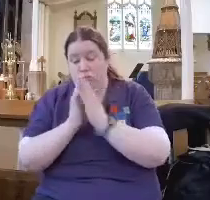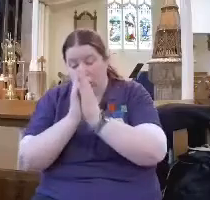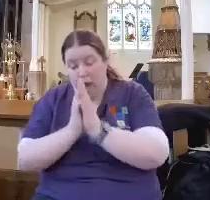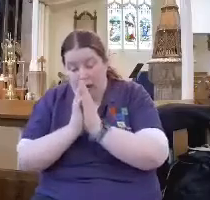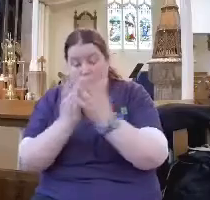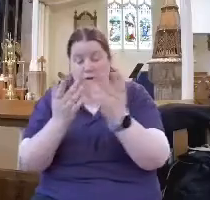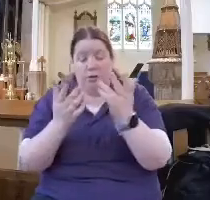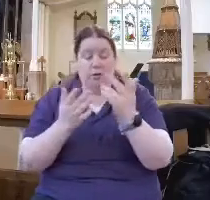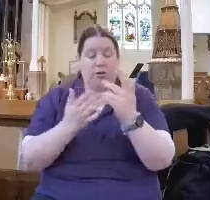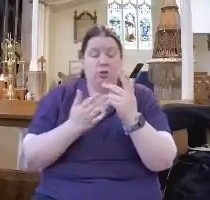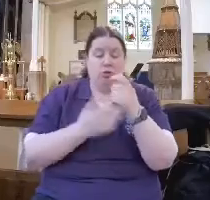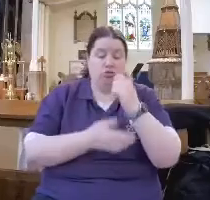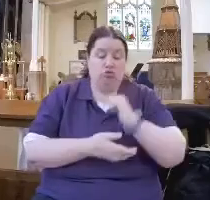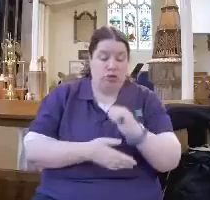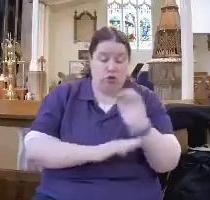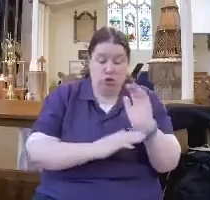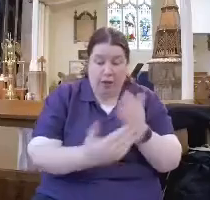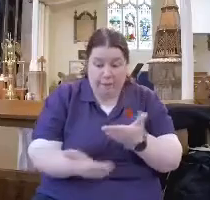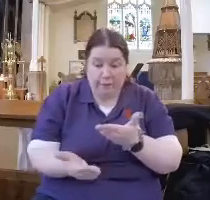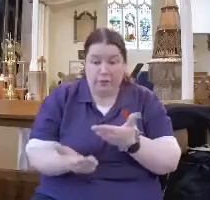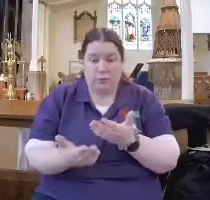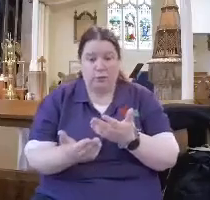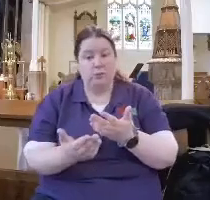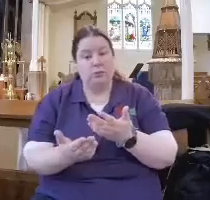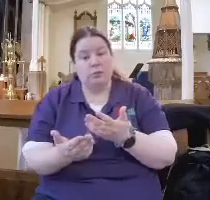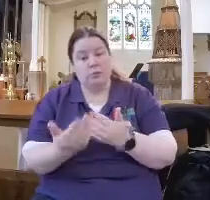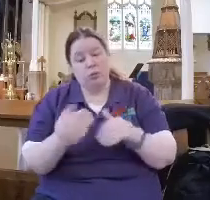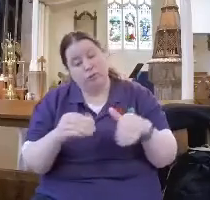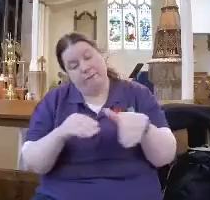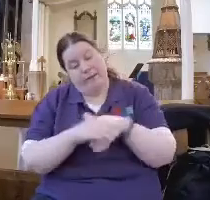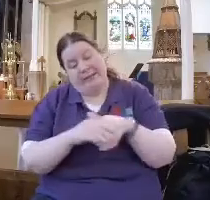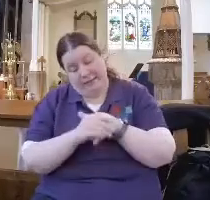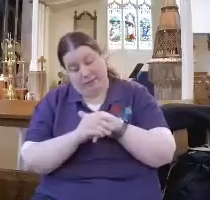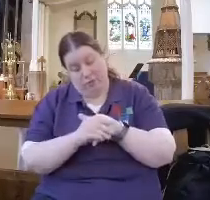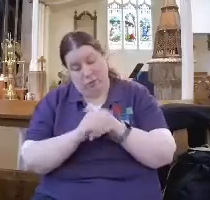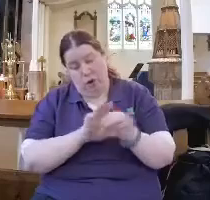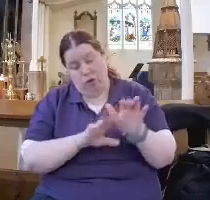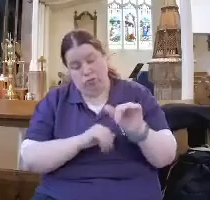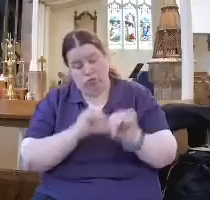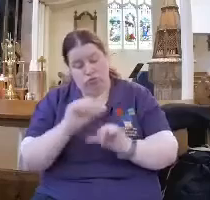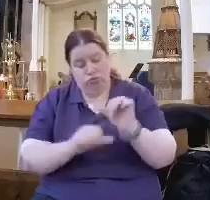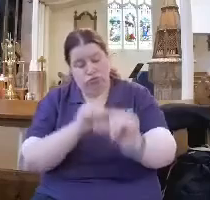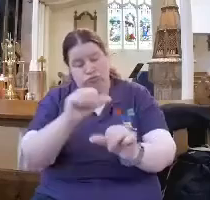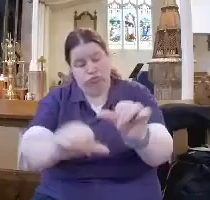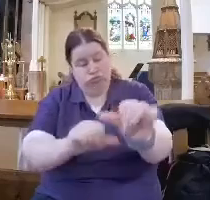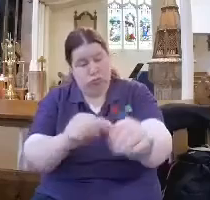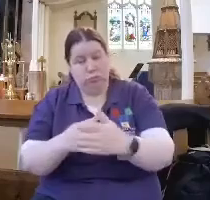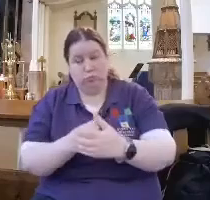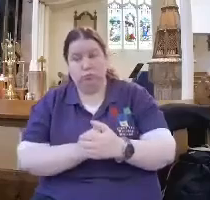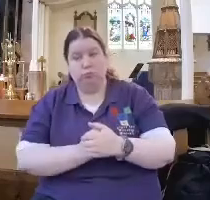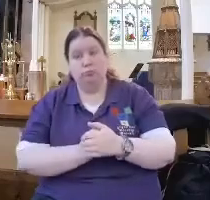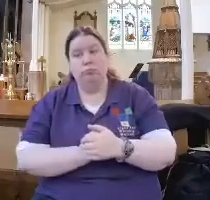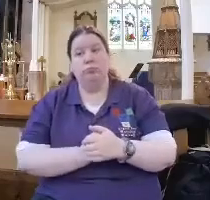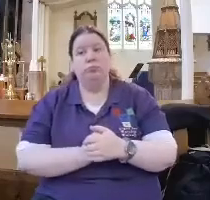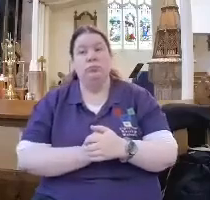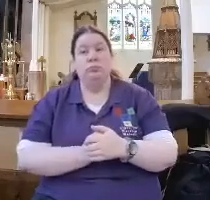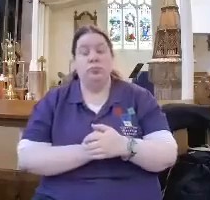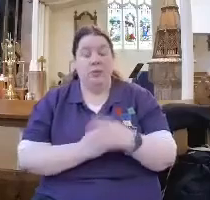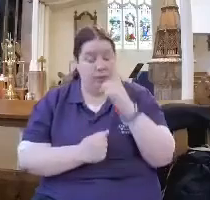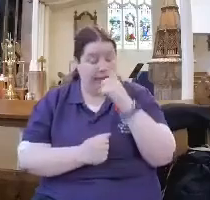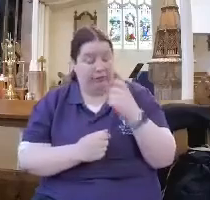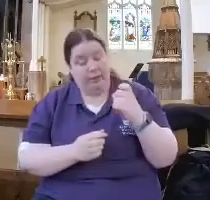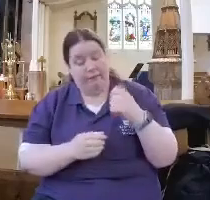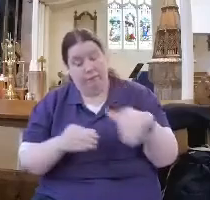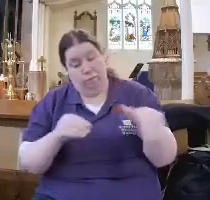should also fit into this rhythm for the same sort of reasons. If we get it into this rhythm of our